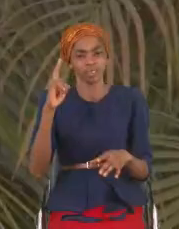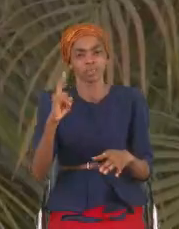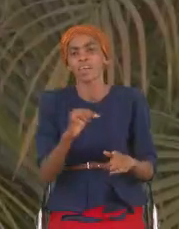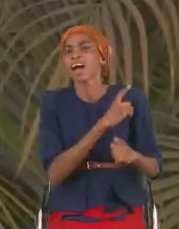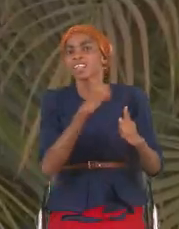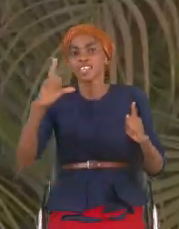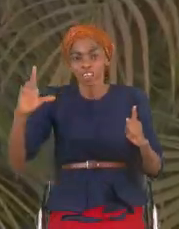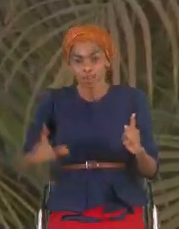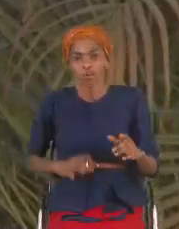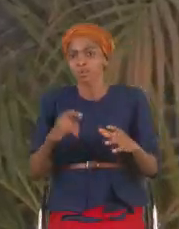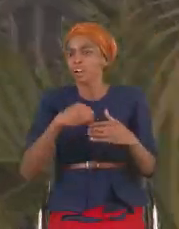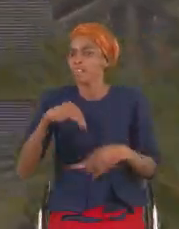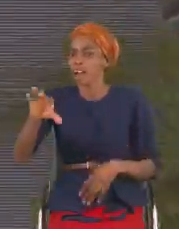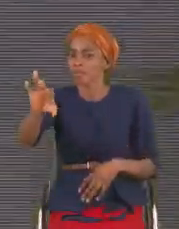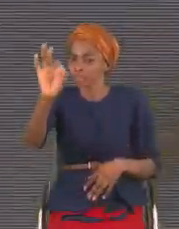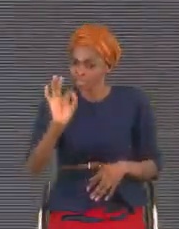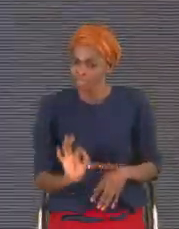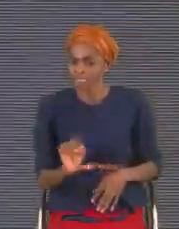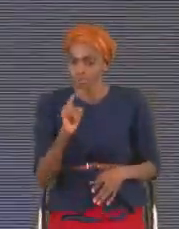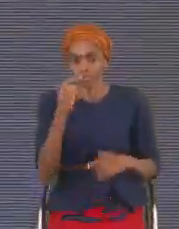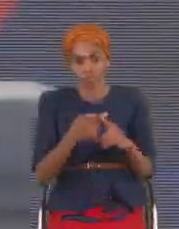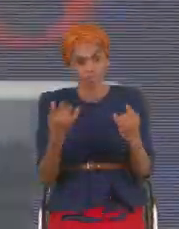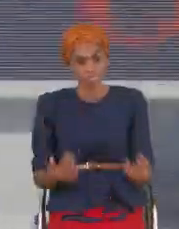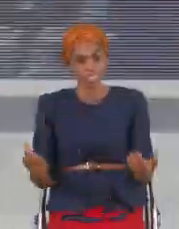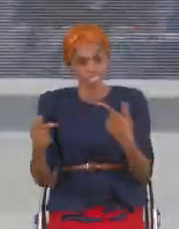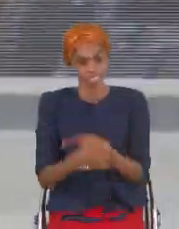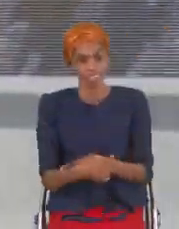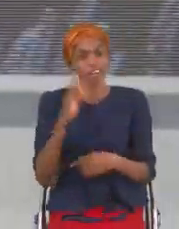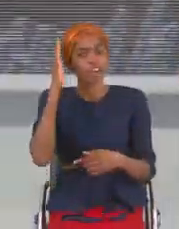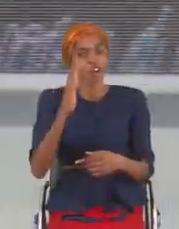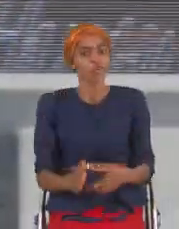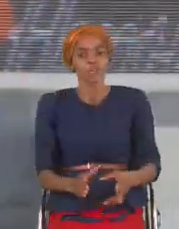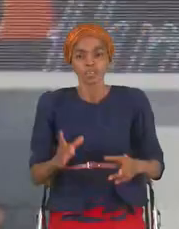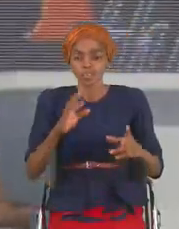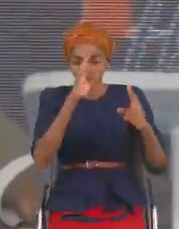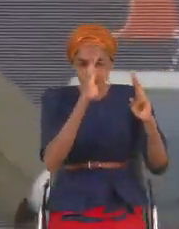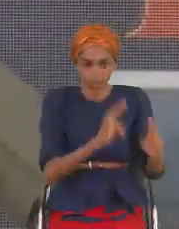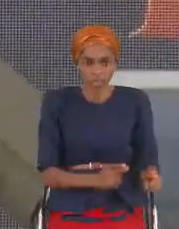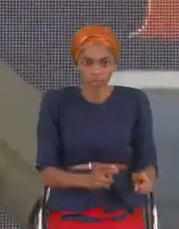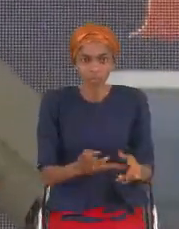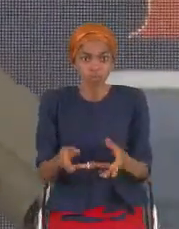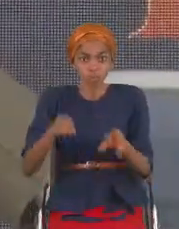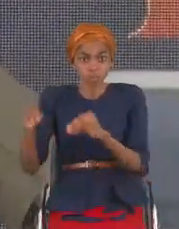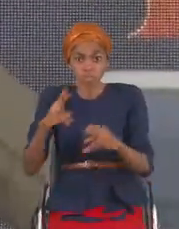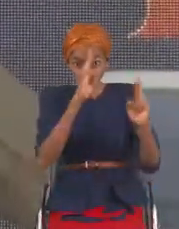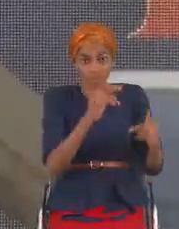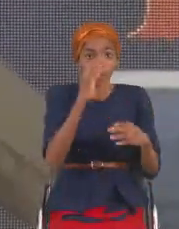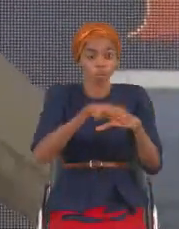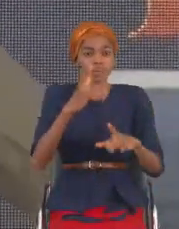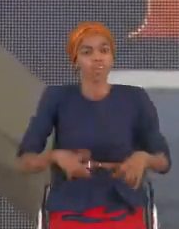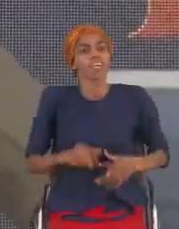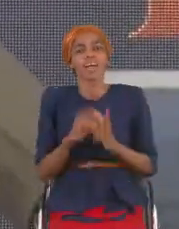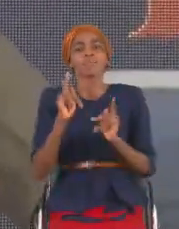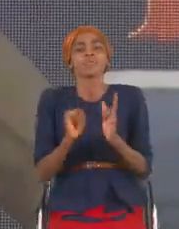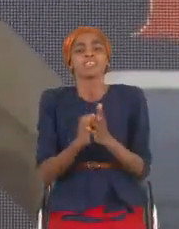who has appointed you from this day, will lay an honor upon your life that people that see